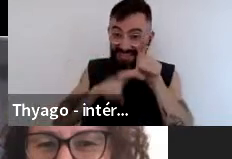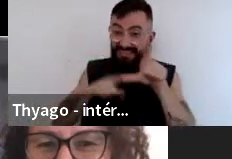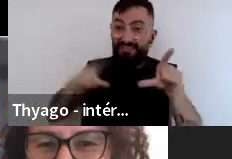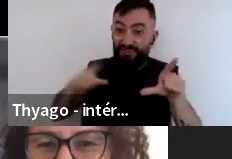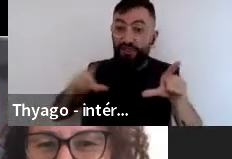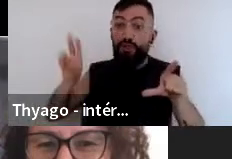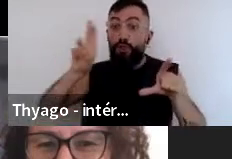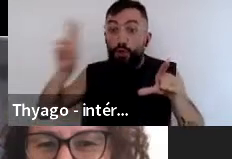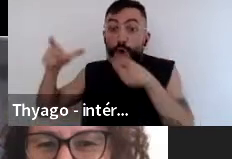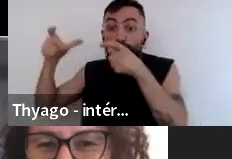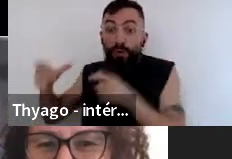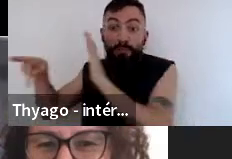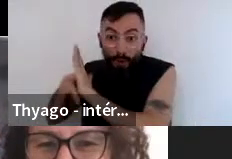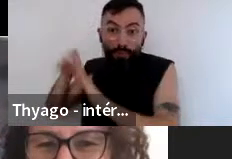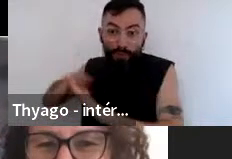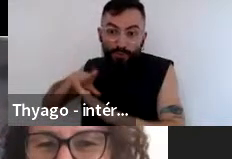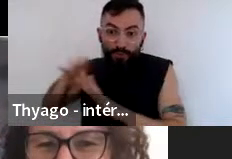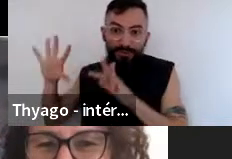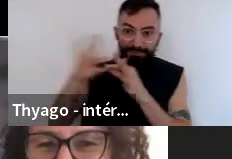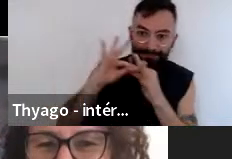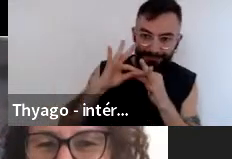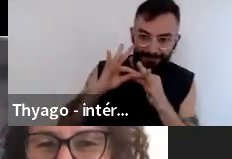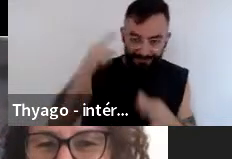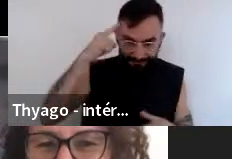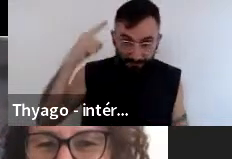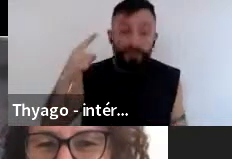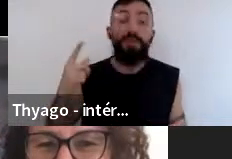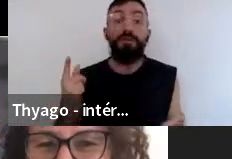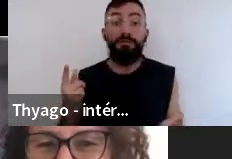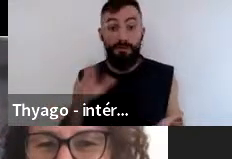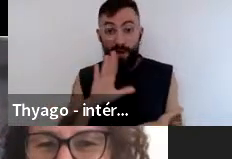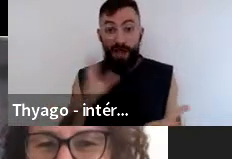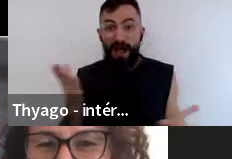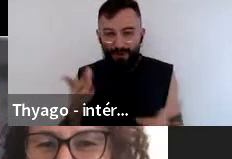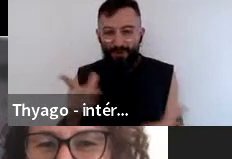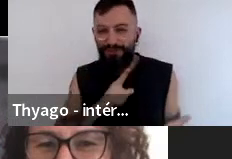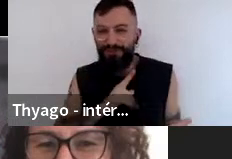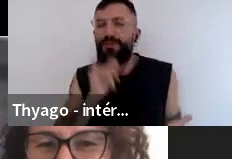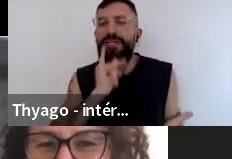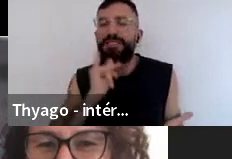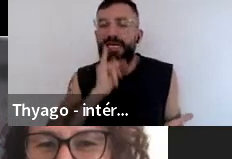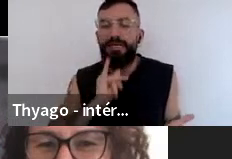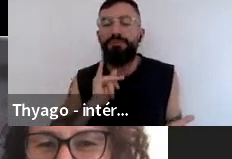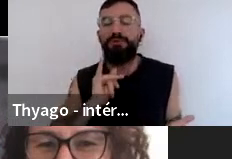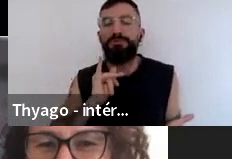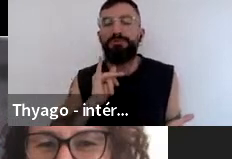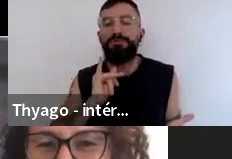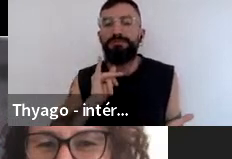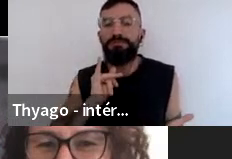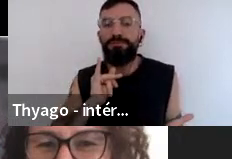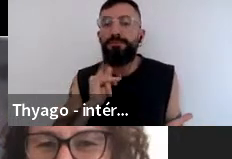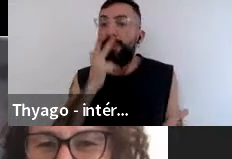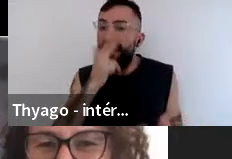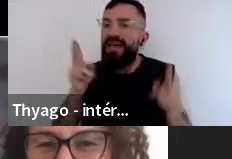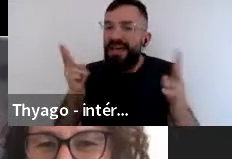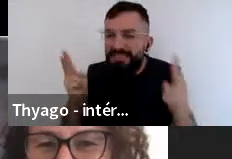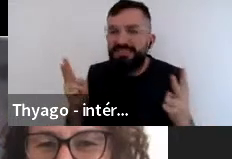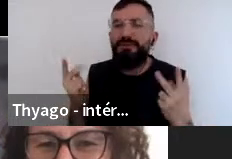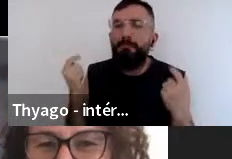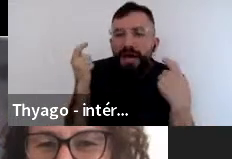So, so this result is similar to Souza